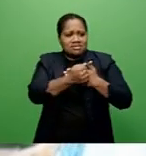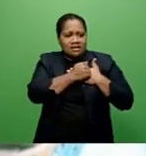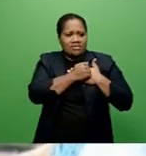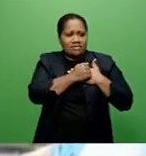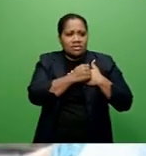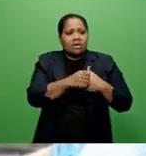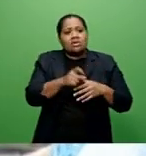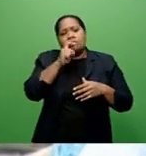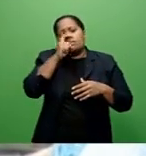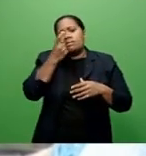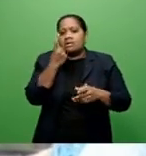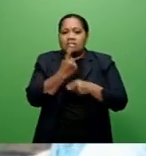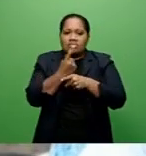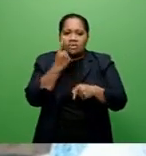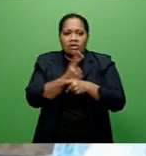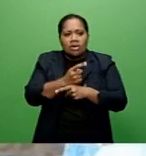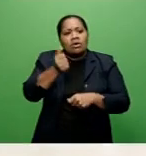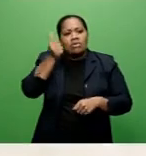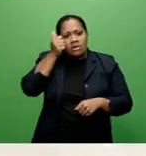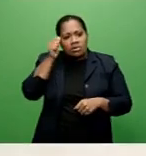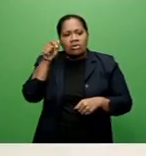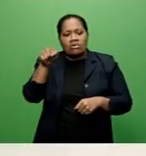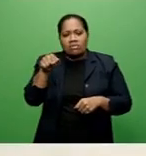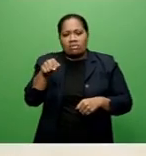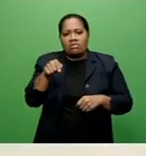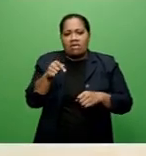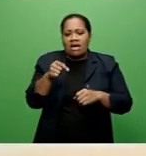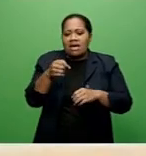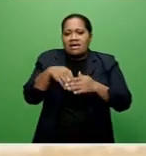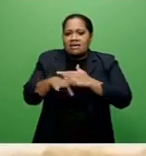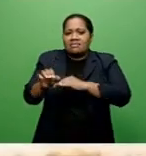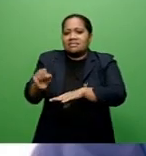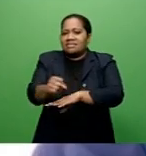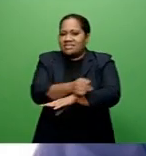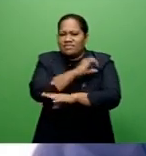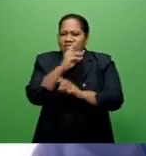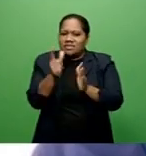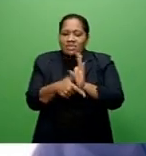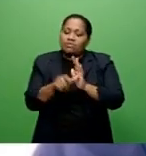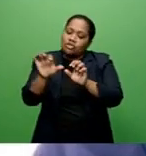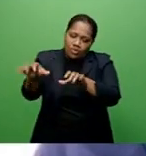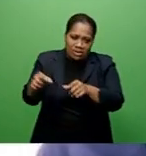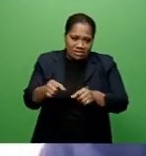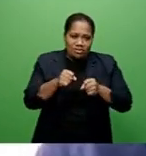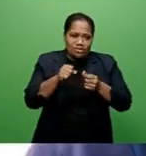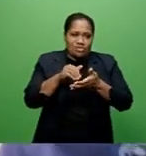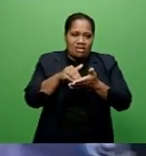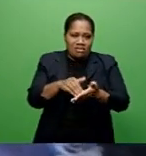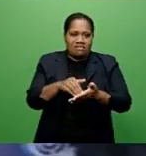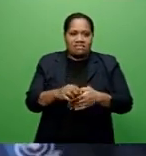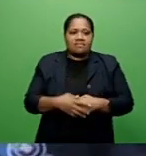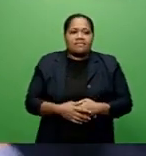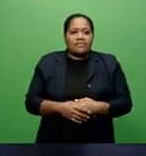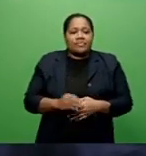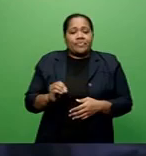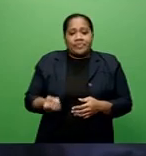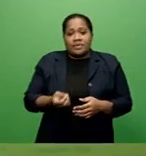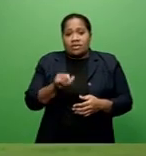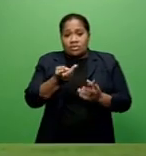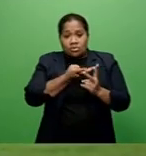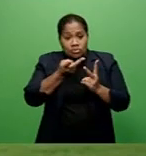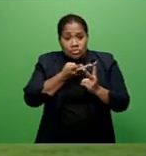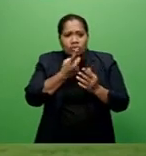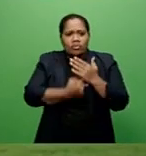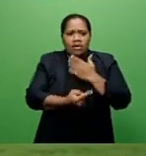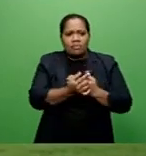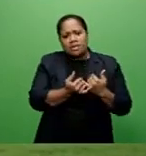couldn't talk. We knew he was out at sea for some time, so we took him in. The two fishermen had left for Tuanga Suva for a fishing trip